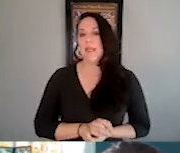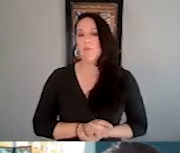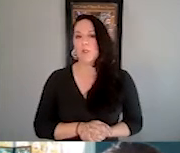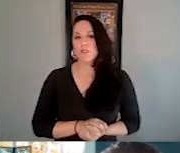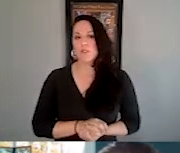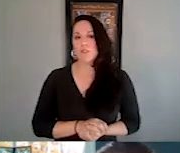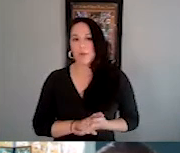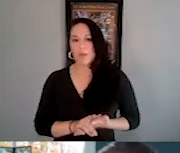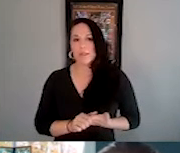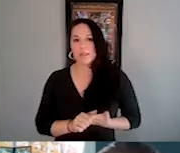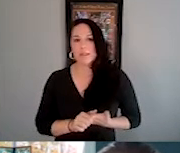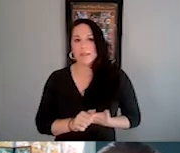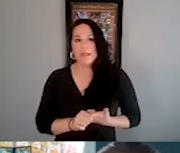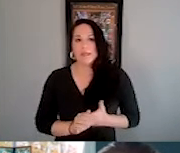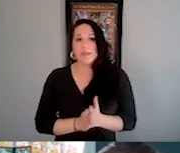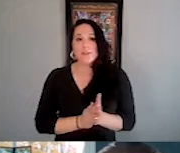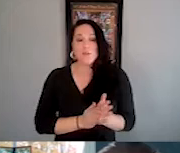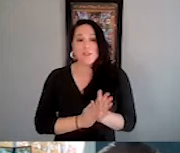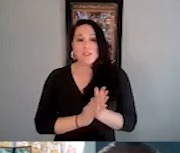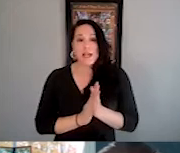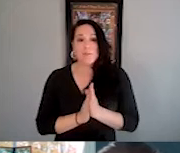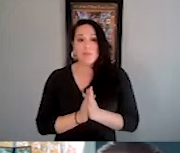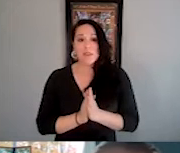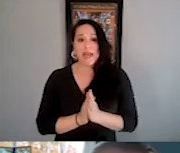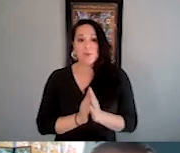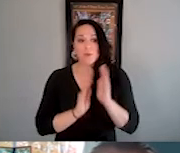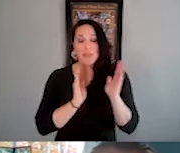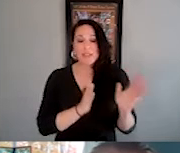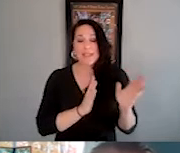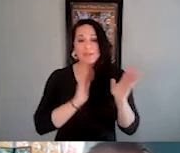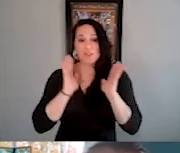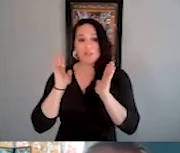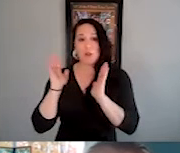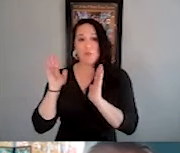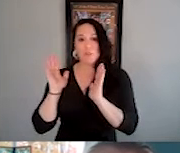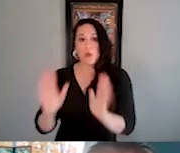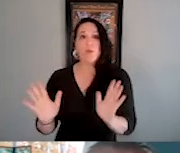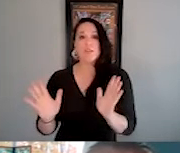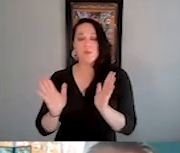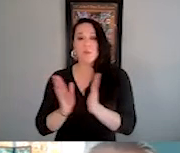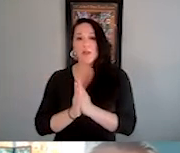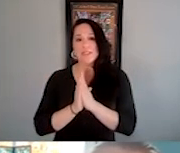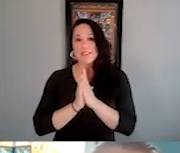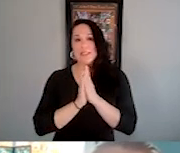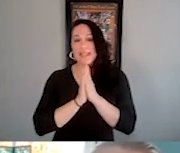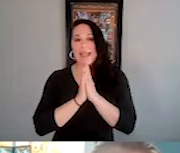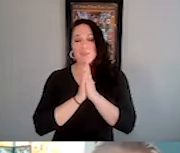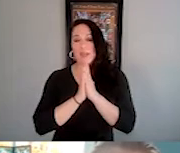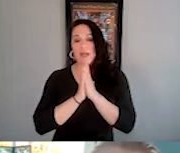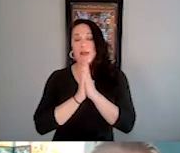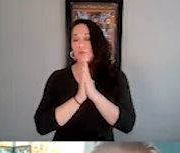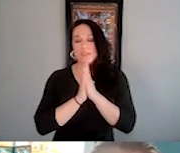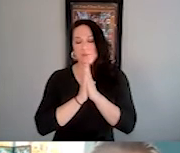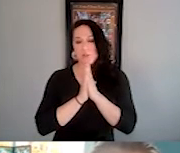really important to our work. Thank you so much. And with that, we'll take it and shift it over to what we could do with policies and thinking